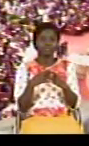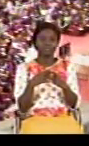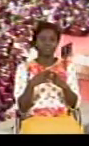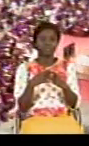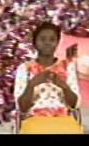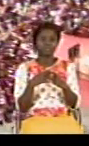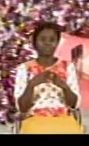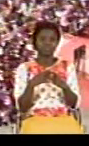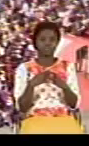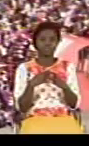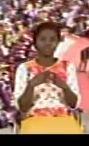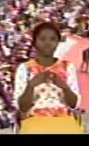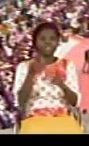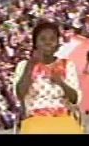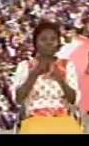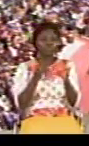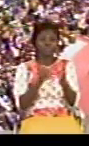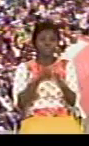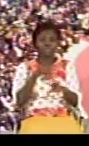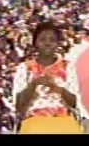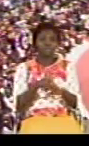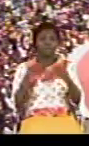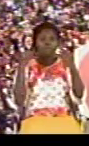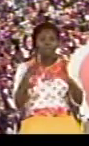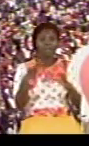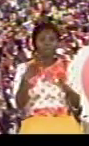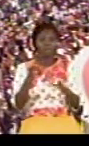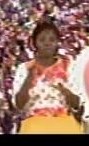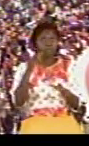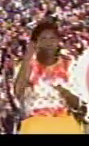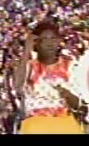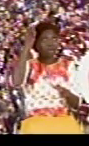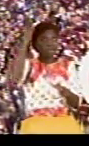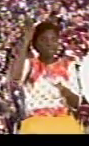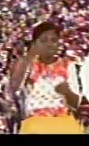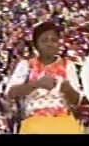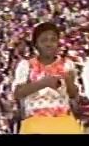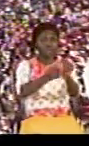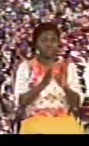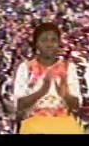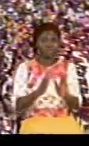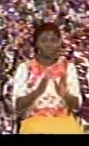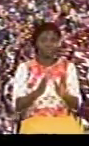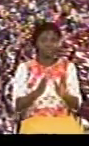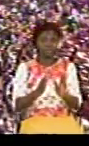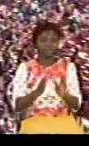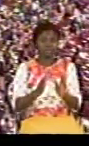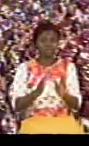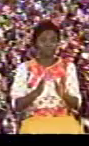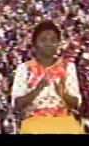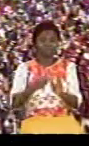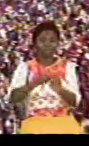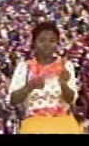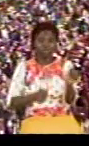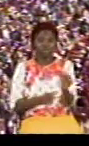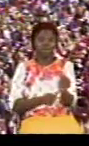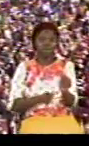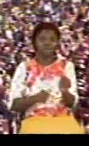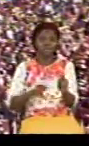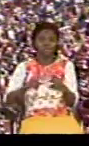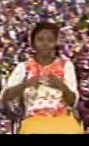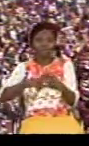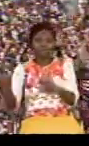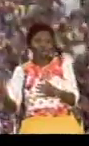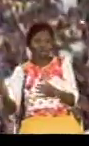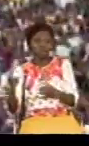From that time, many of his disciples went back and walked no more with him. What